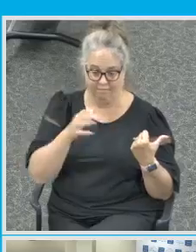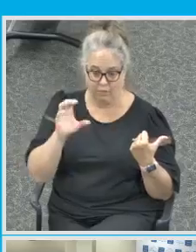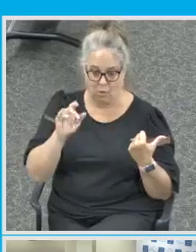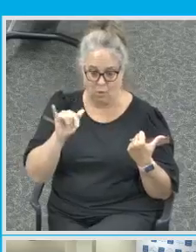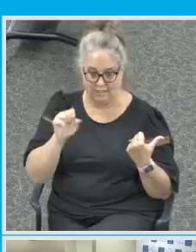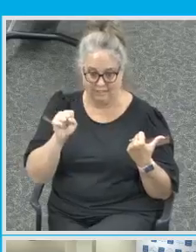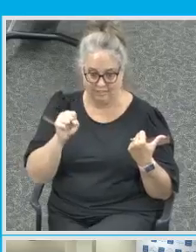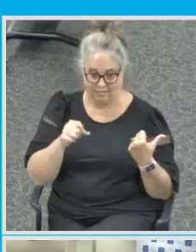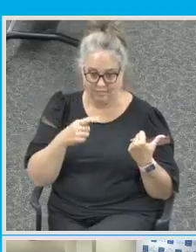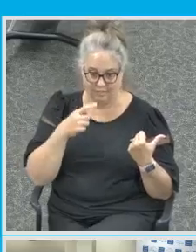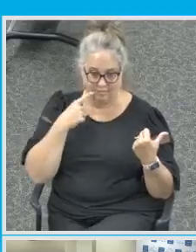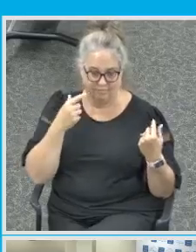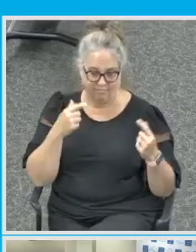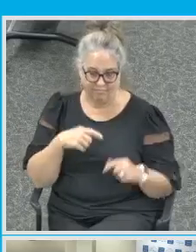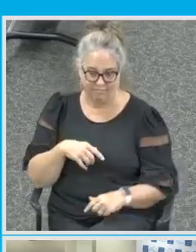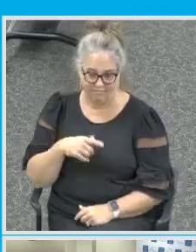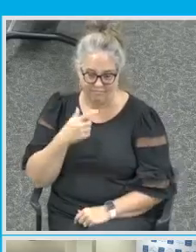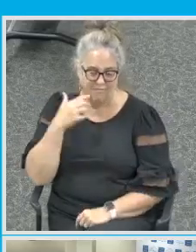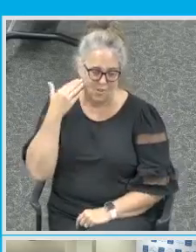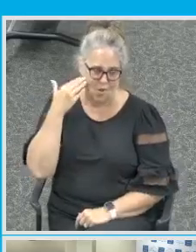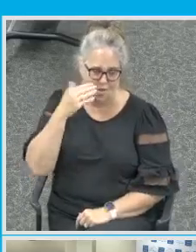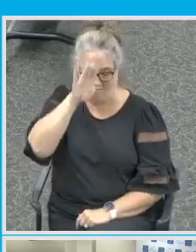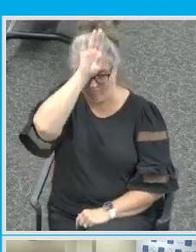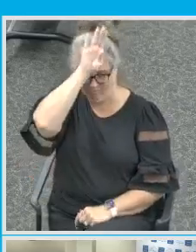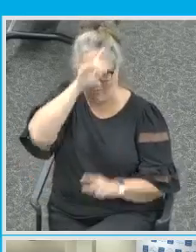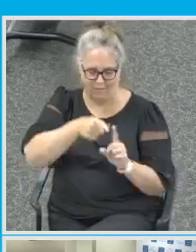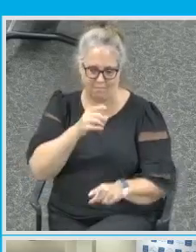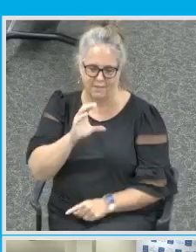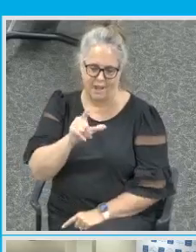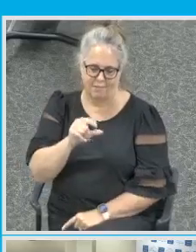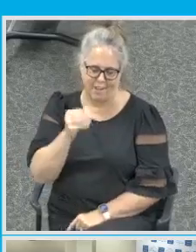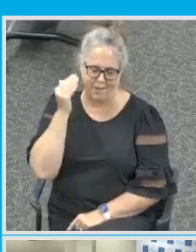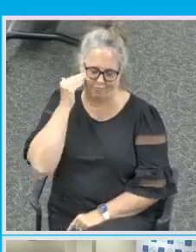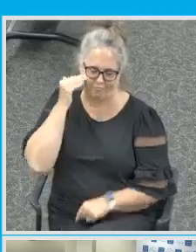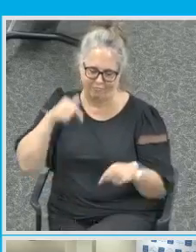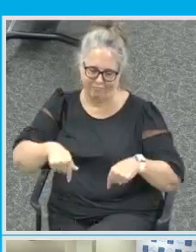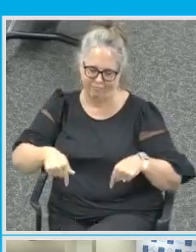Well, thank you. That brings us to the approval of minutes. We need